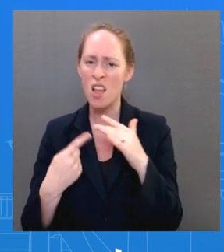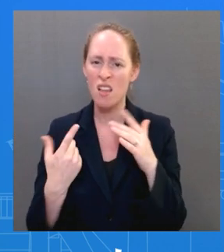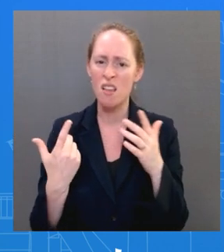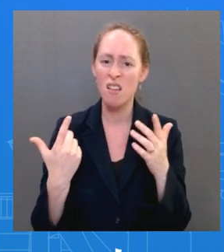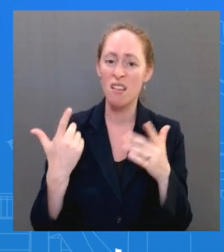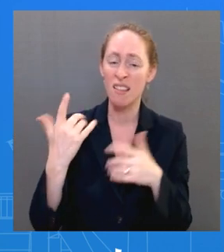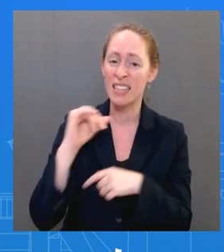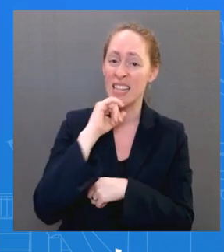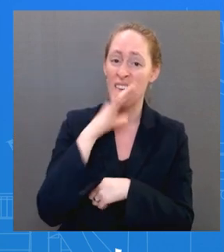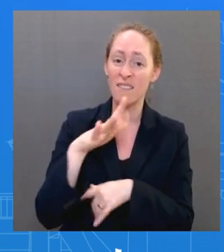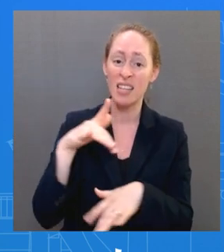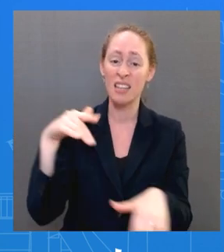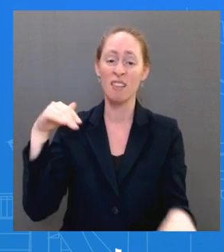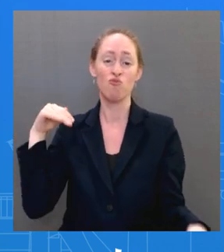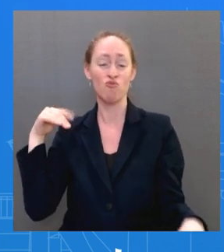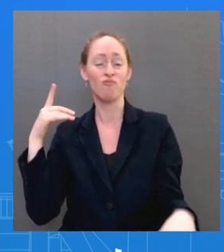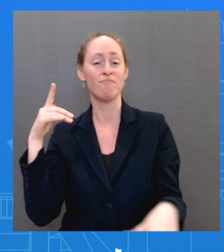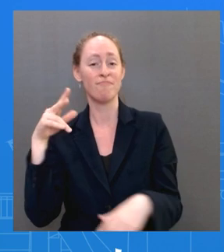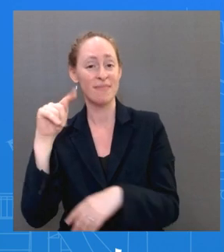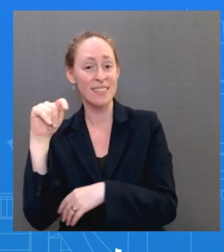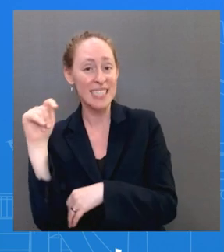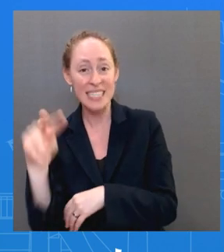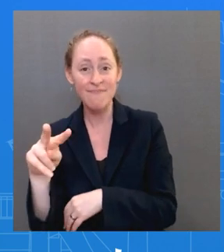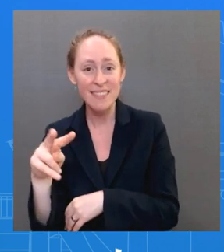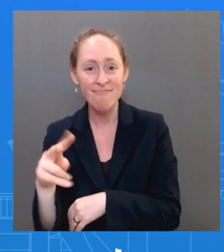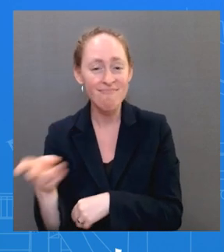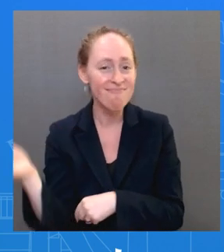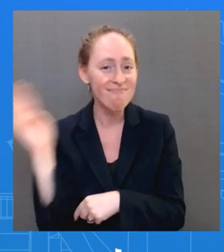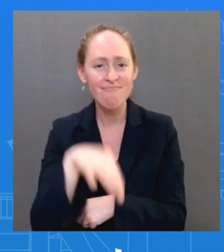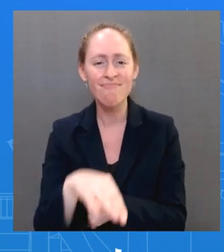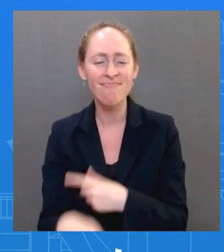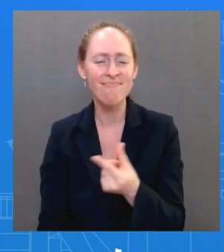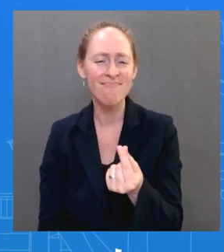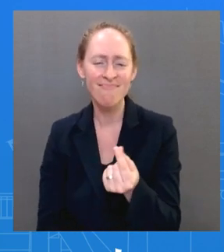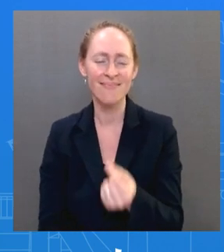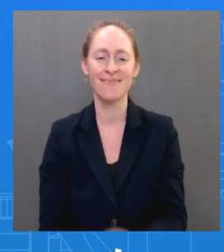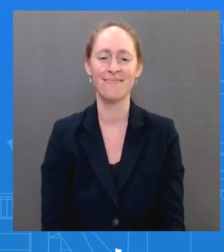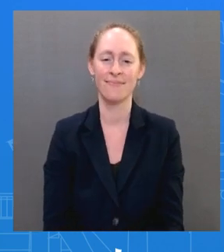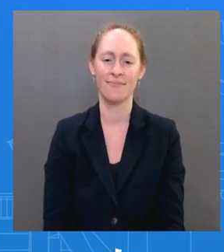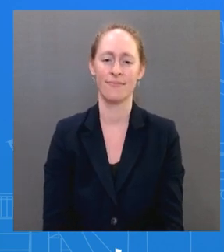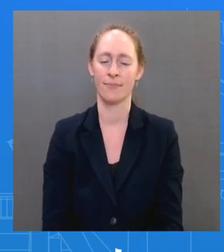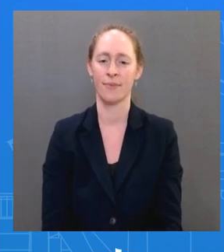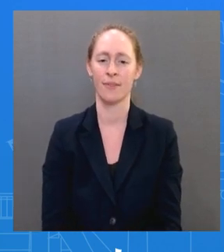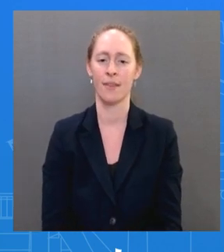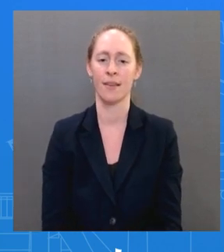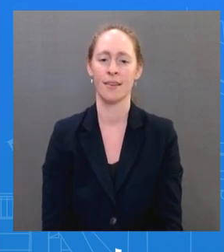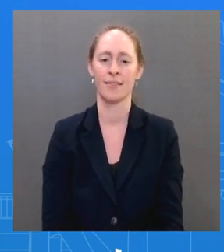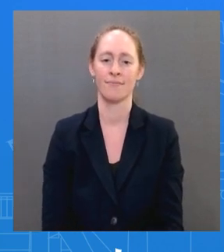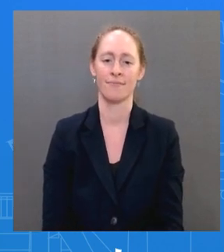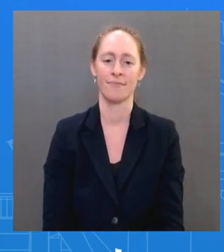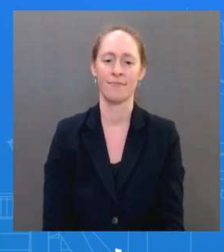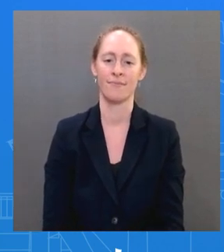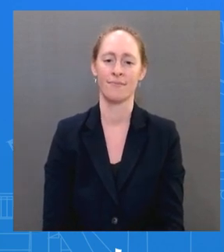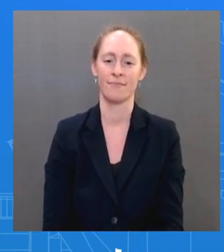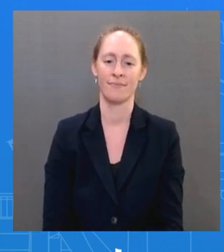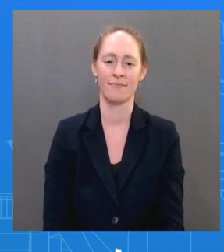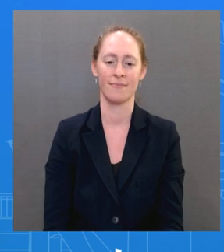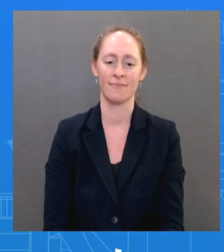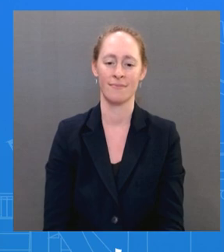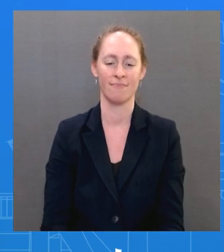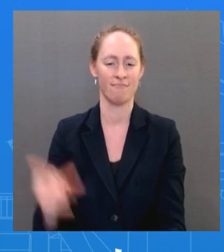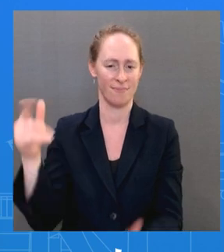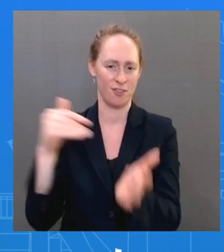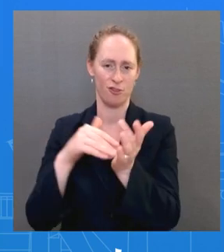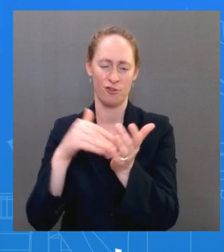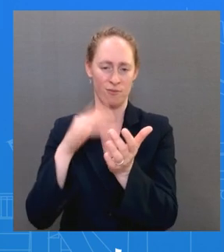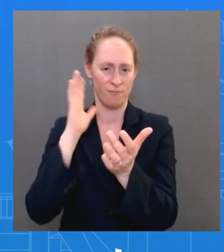is making sure you all hear a detailed report from the president's physician. If we have more information, we will share that with all